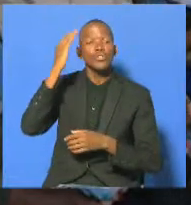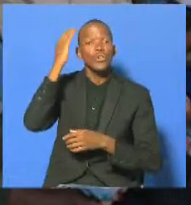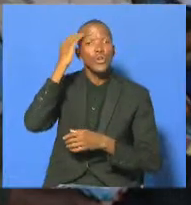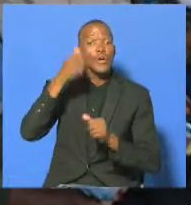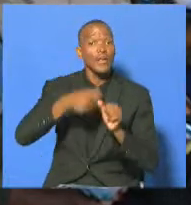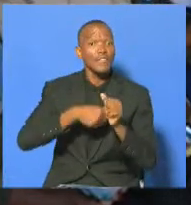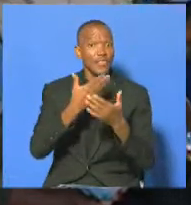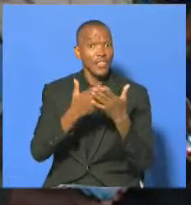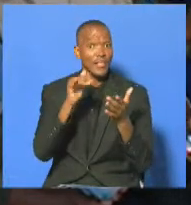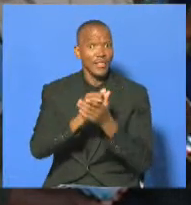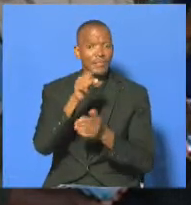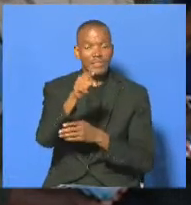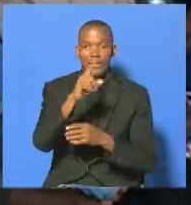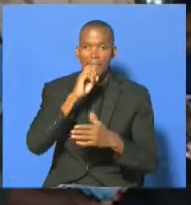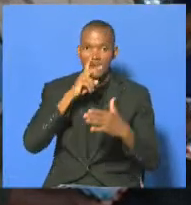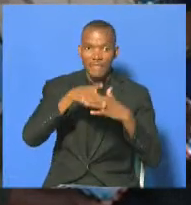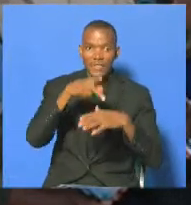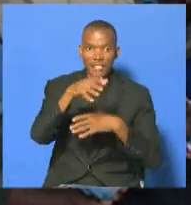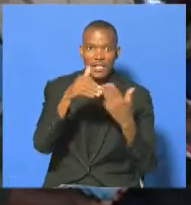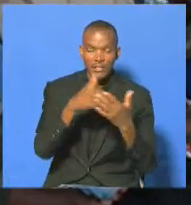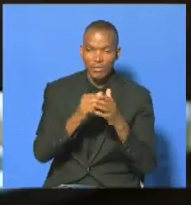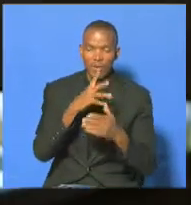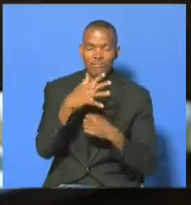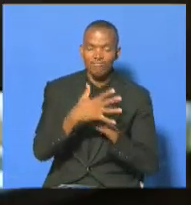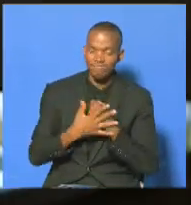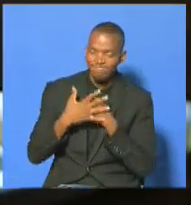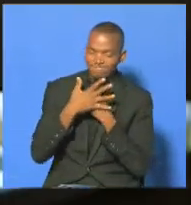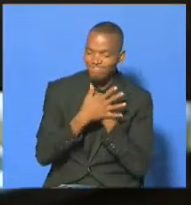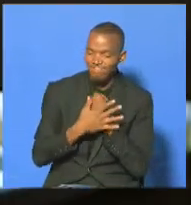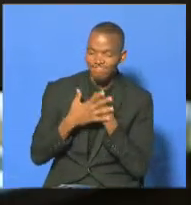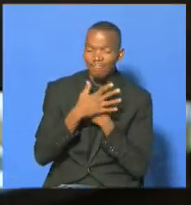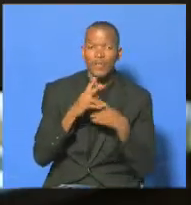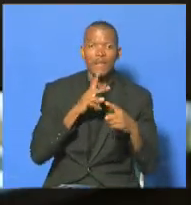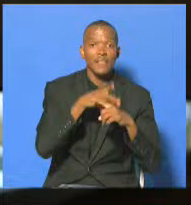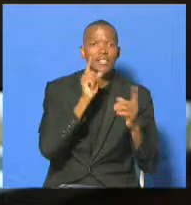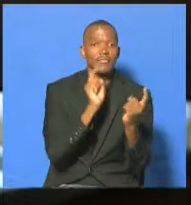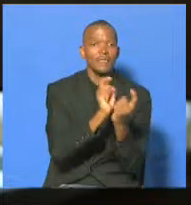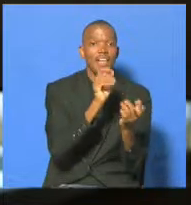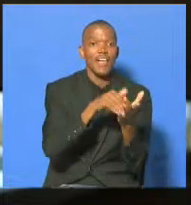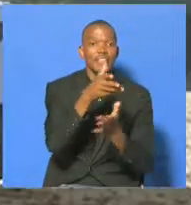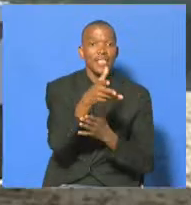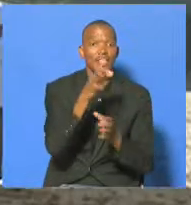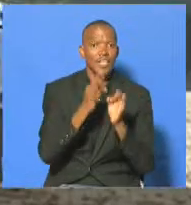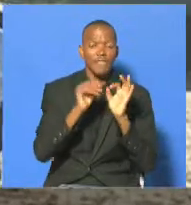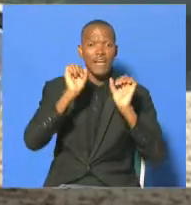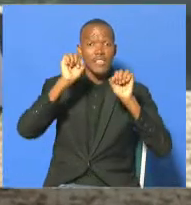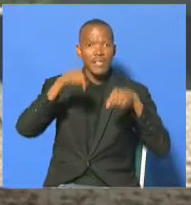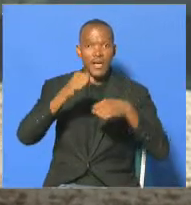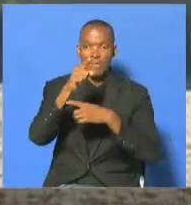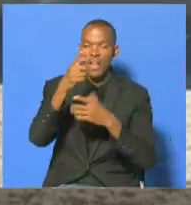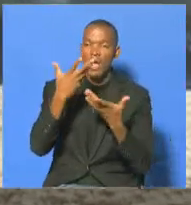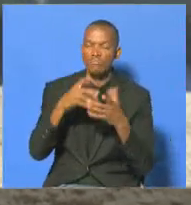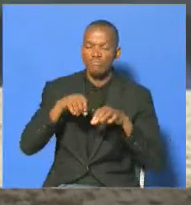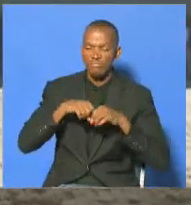re tsene re tlholane re gomotsane. Ga nne go tshwanetse gore go nne bosula bope botsadi